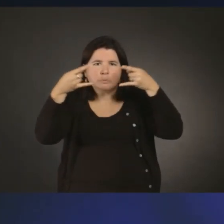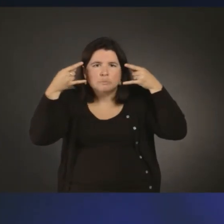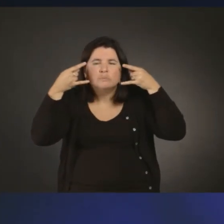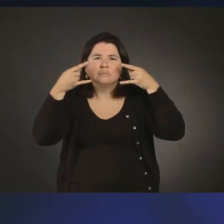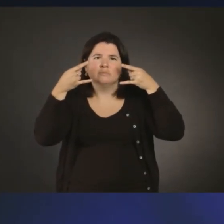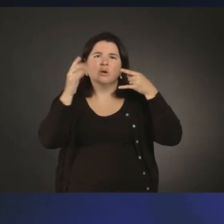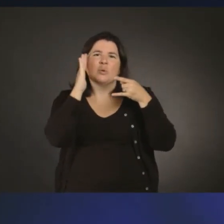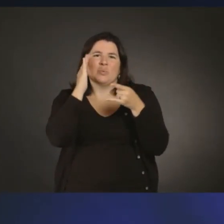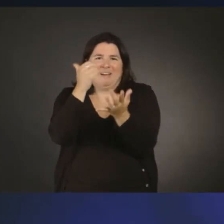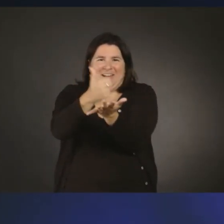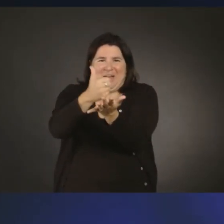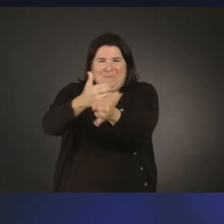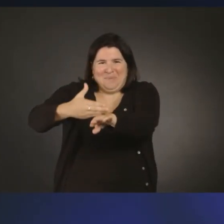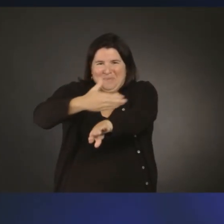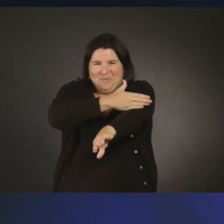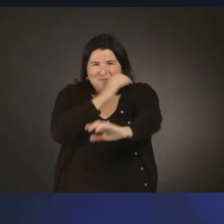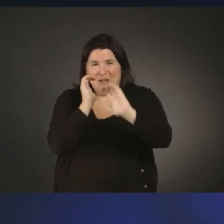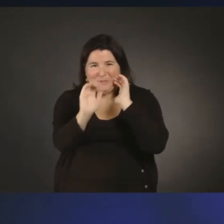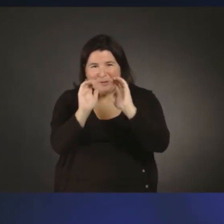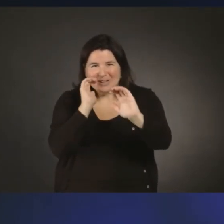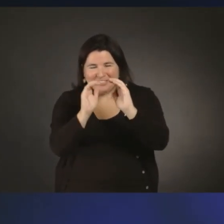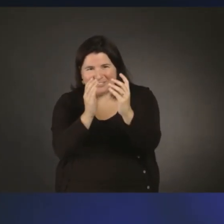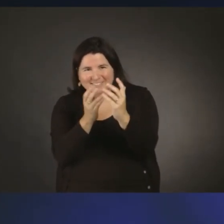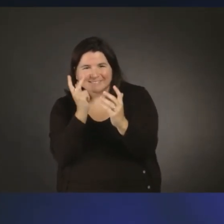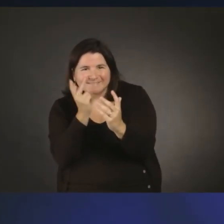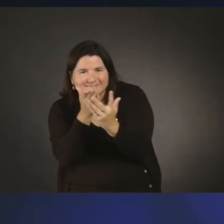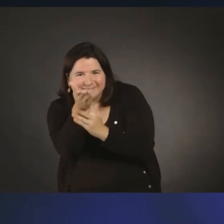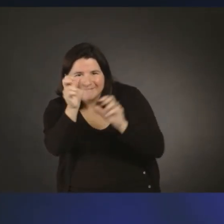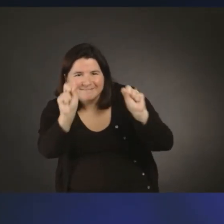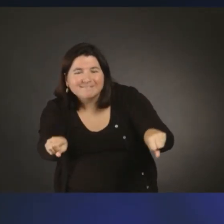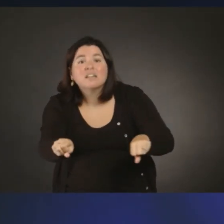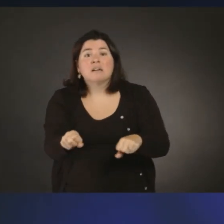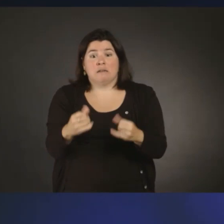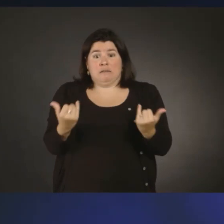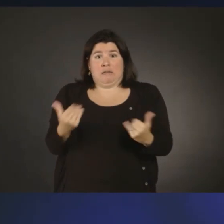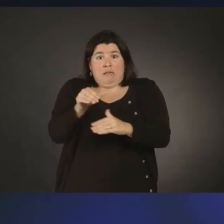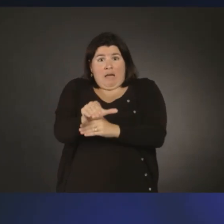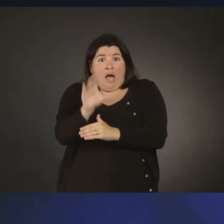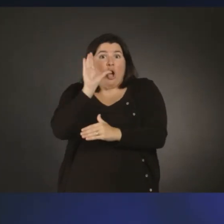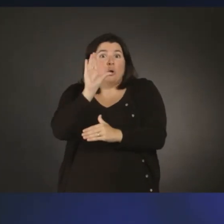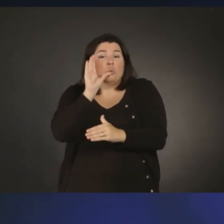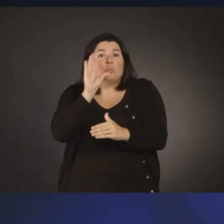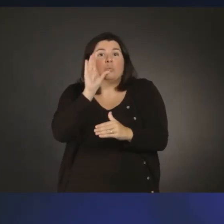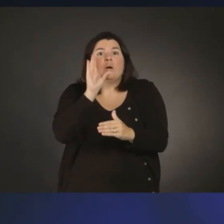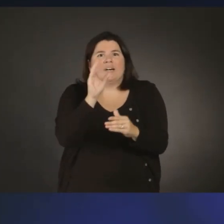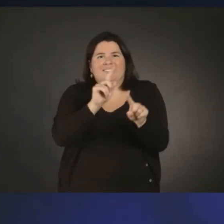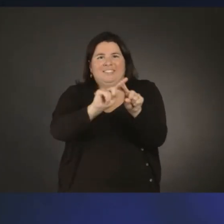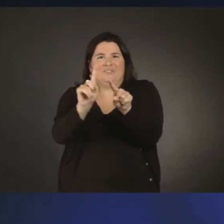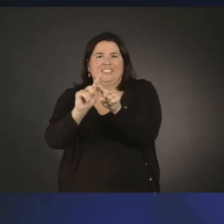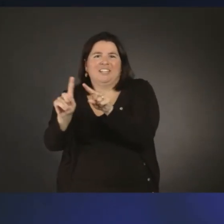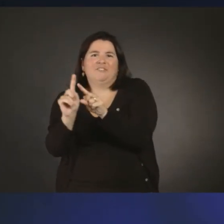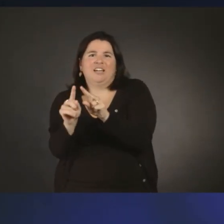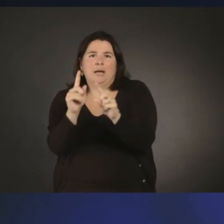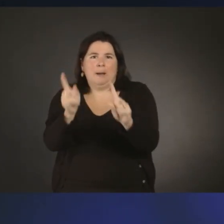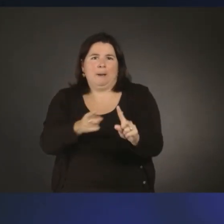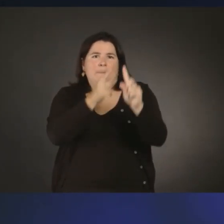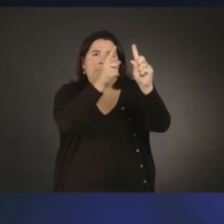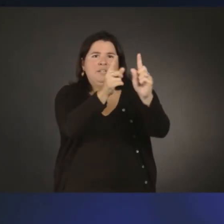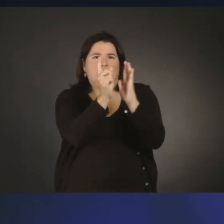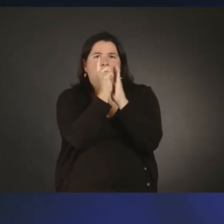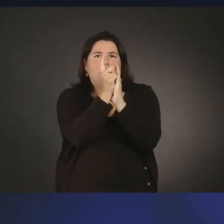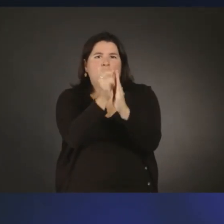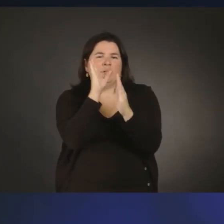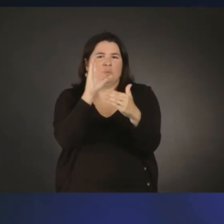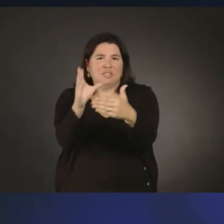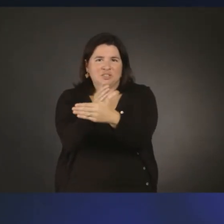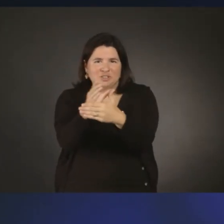Tonight, we will share some of our mission moments where we have made a difference in the lives of people we have served. We'll